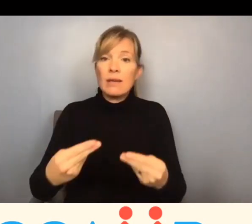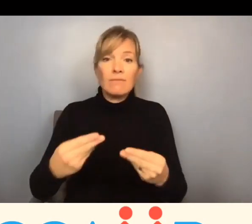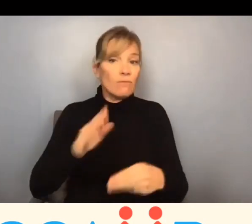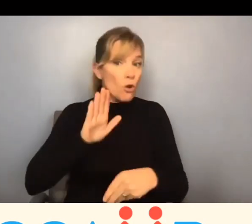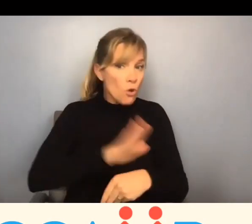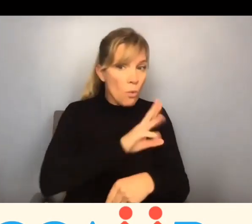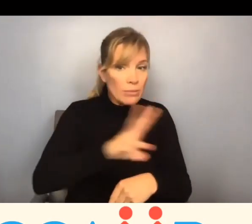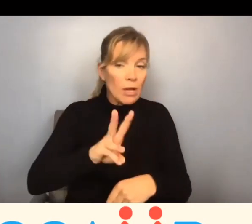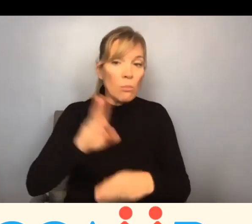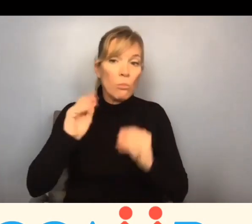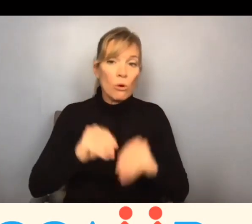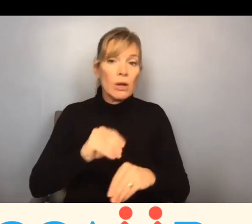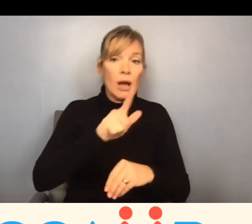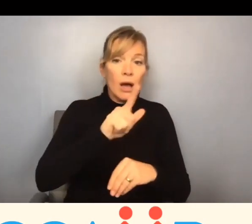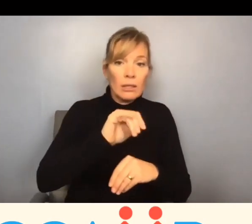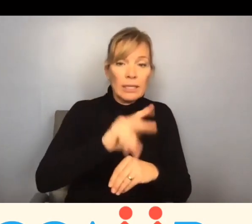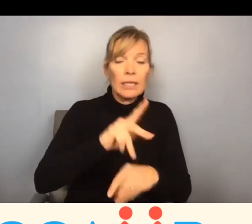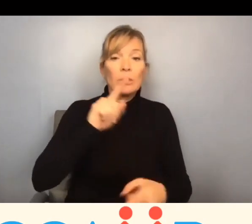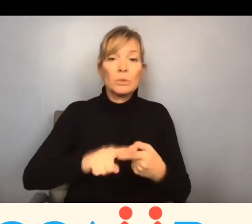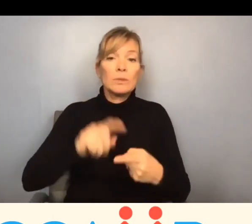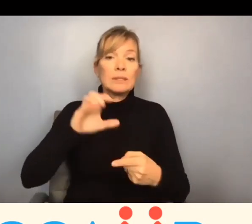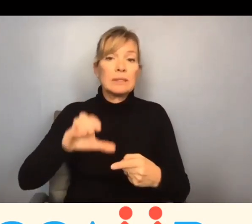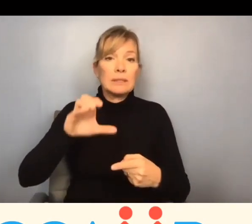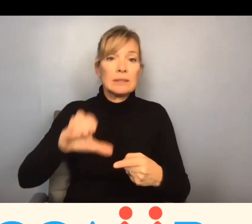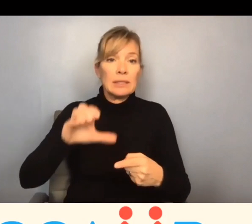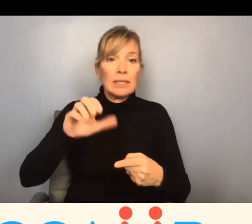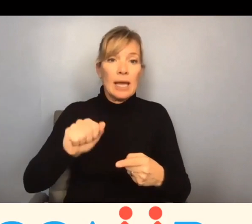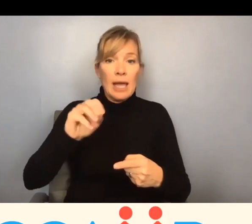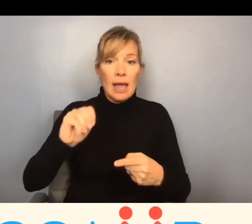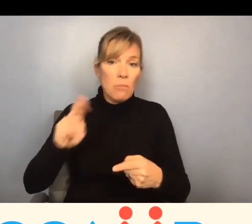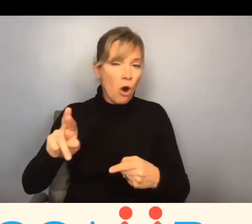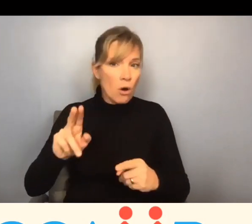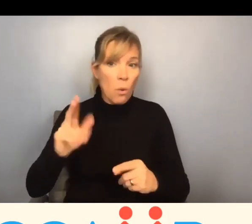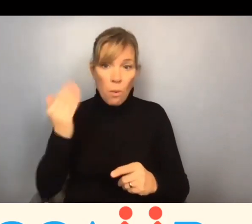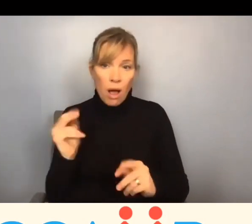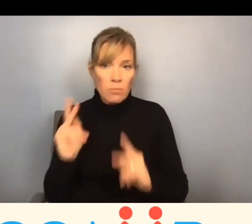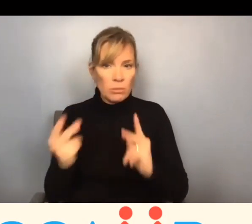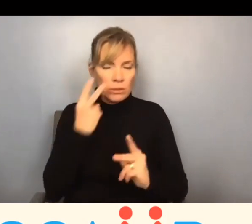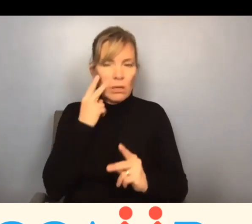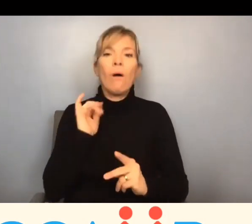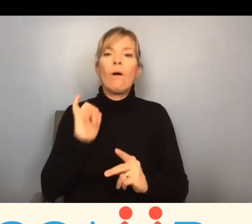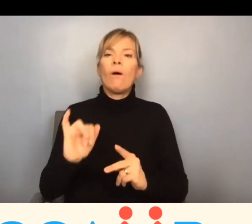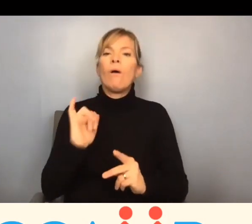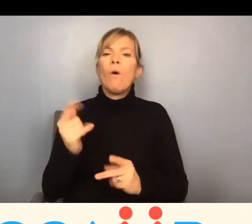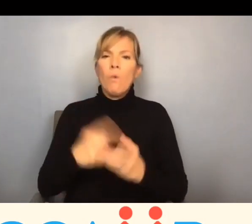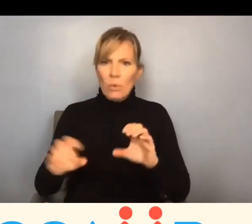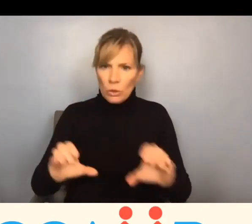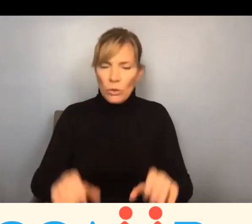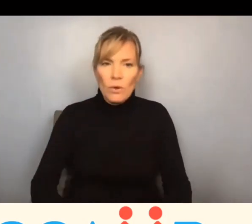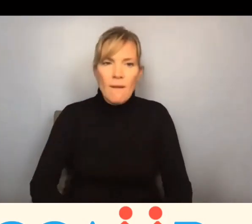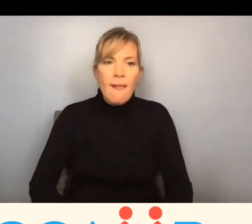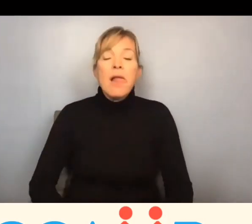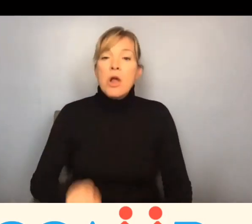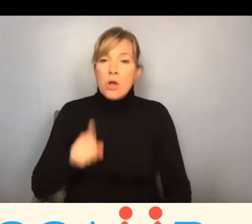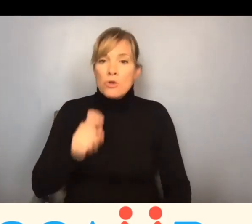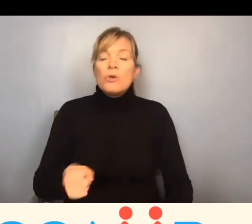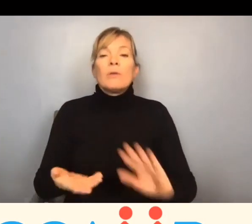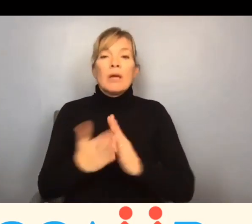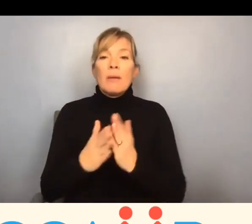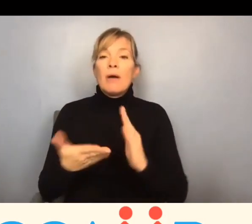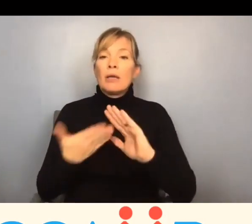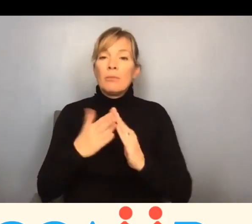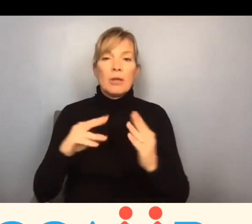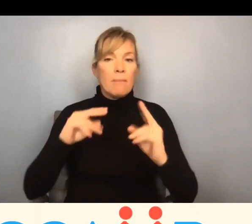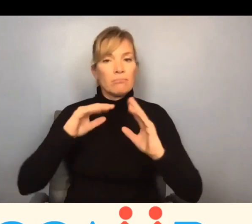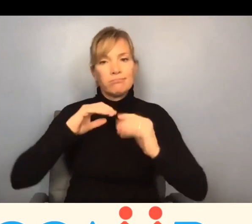website a link to CCAMR so that people can see what we do. You can be a community partner,